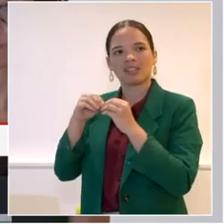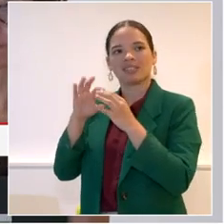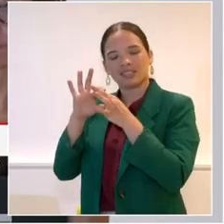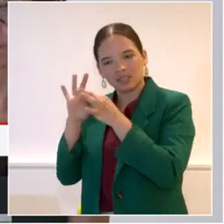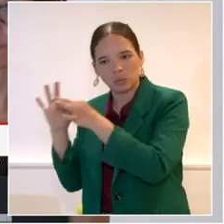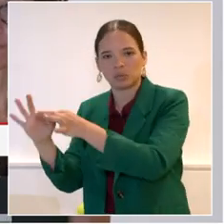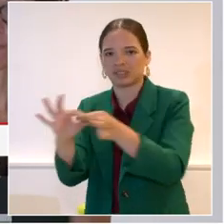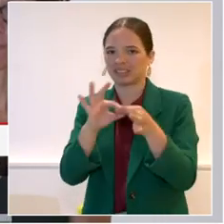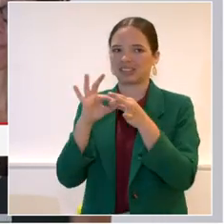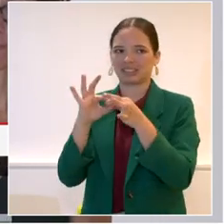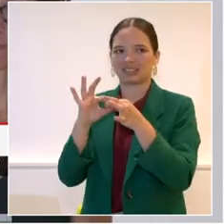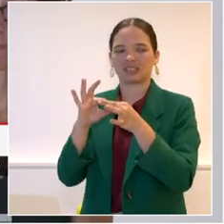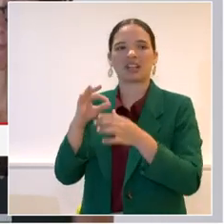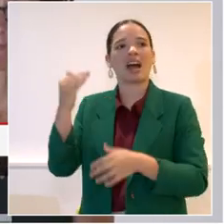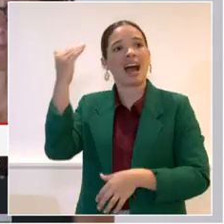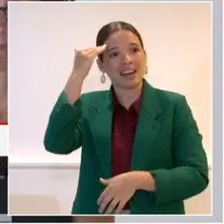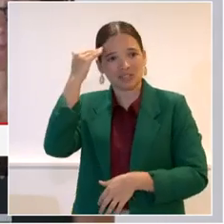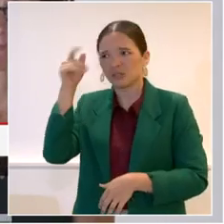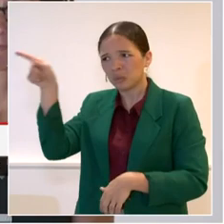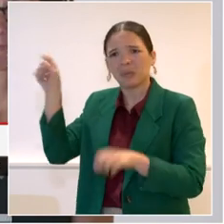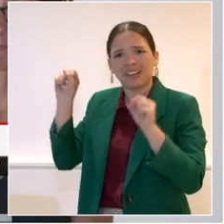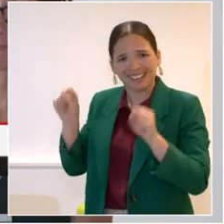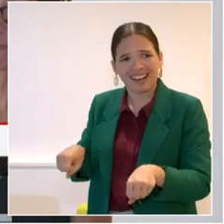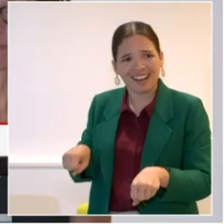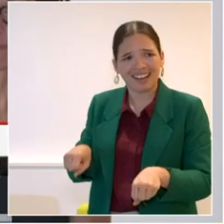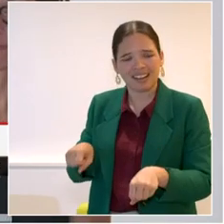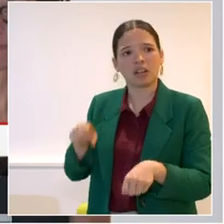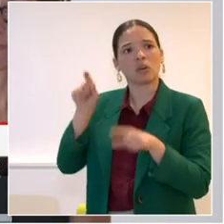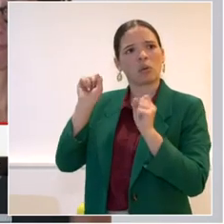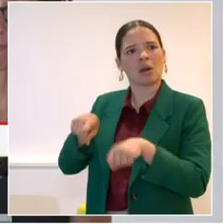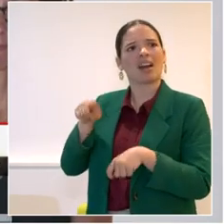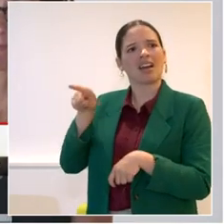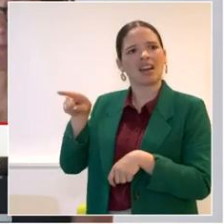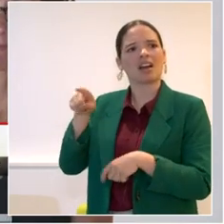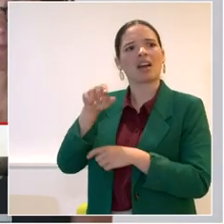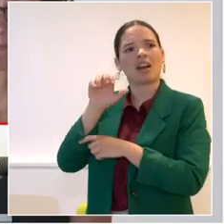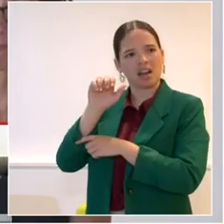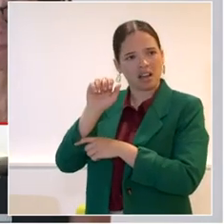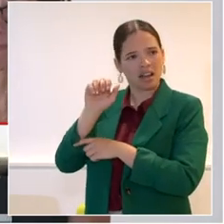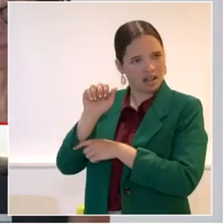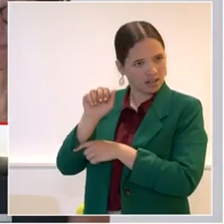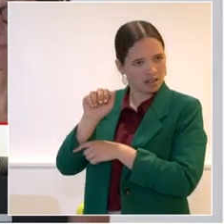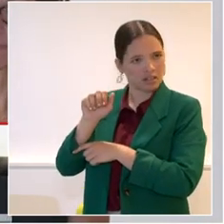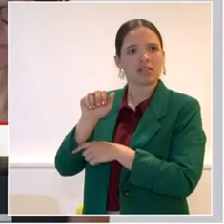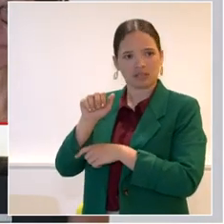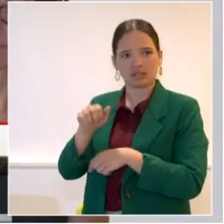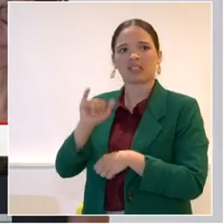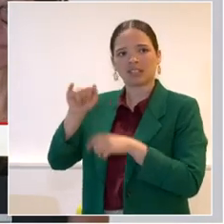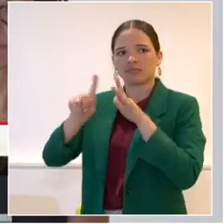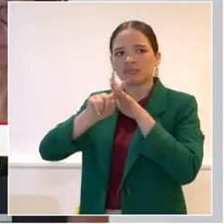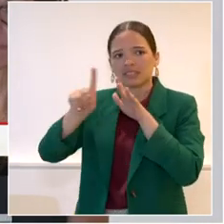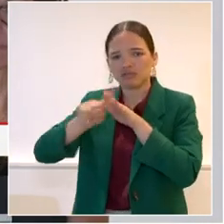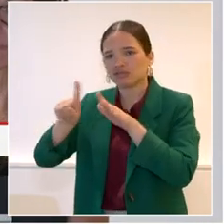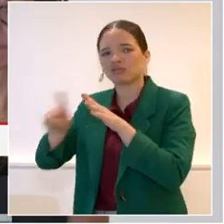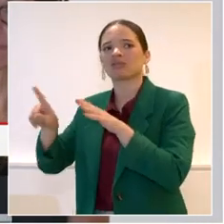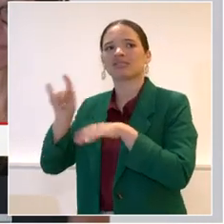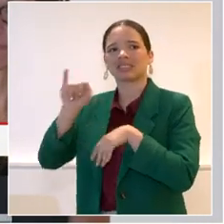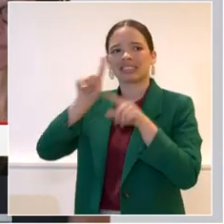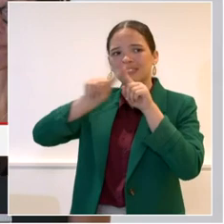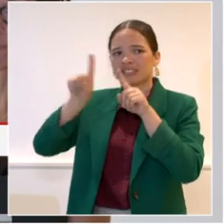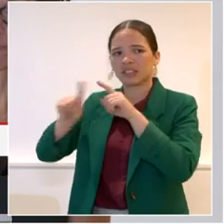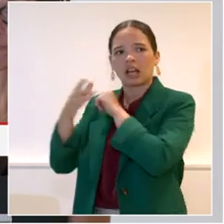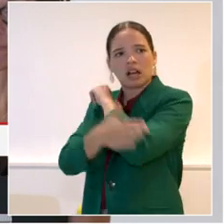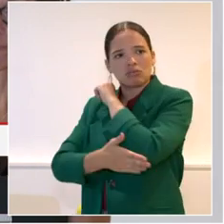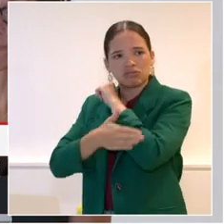they can do it. They do it with Afghan refugees. They do it with refugees from Ukraine. They've done it with children